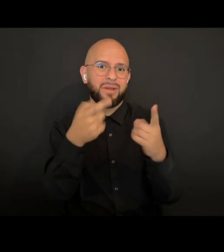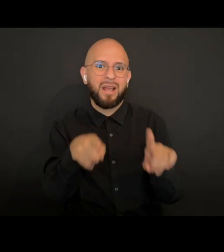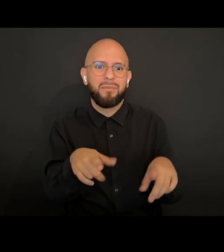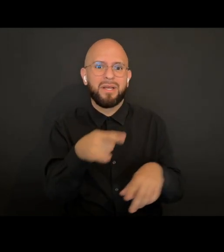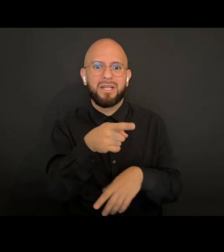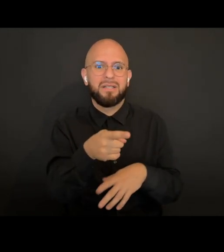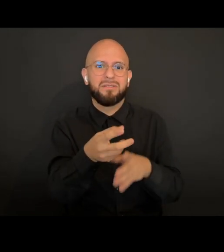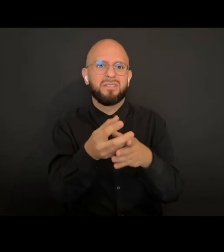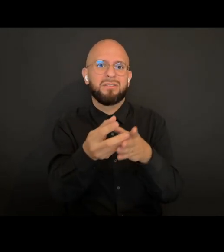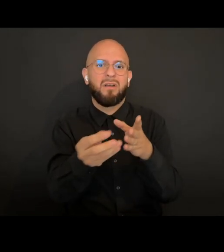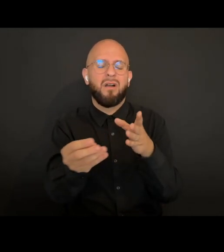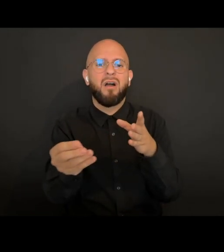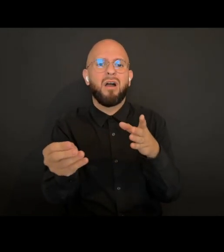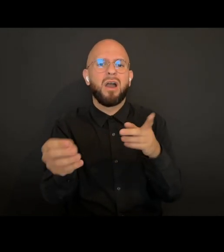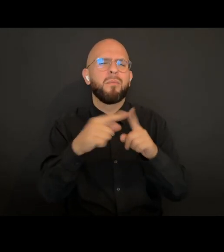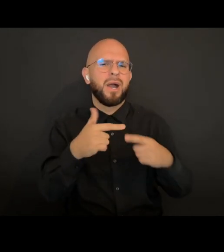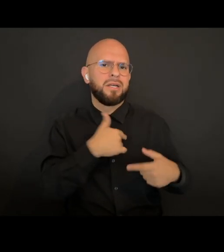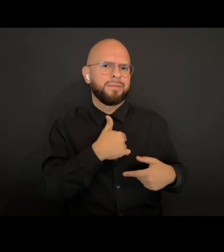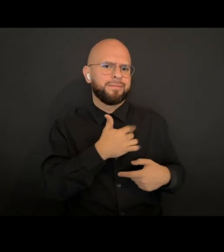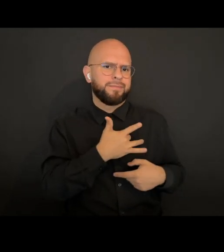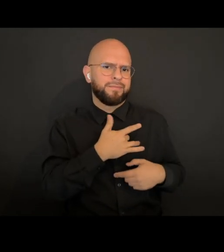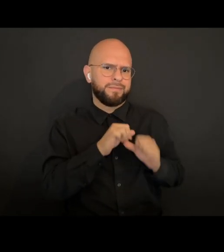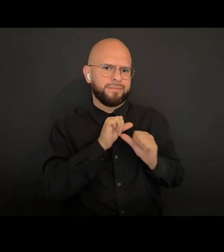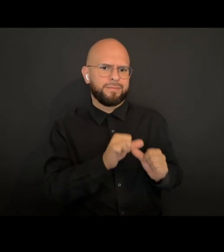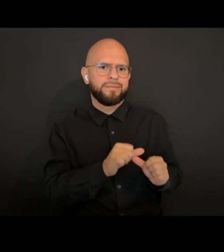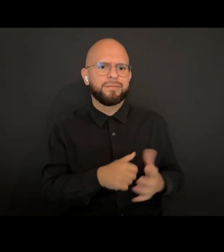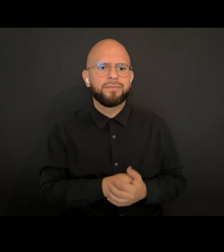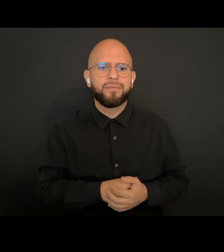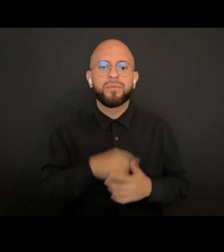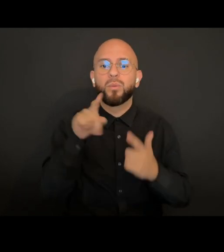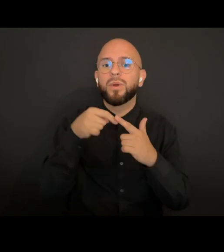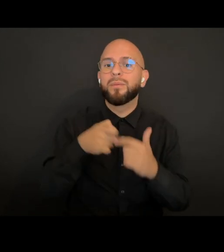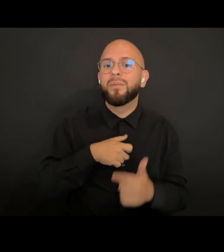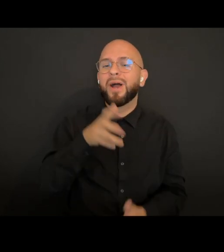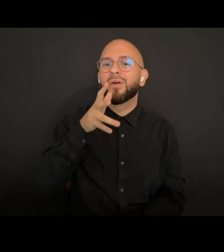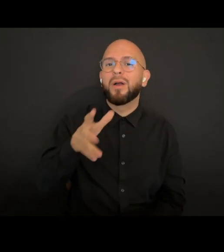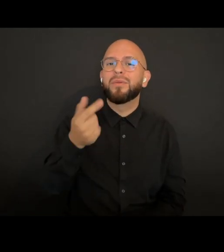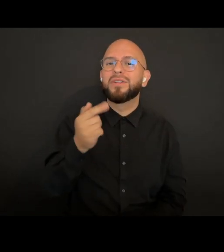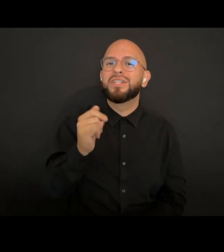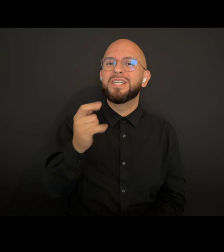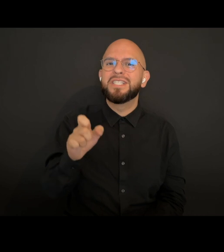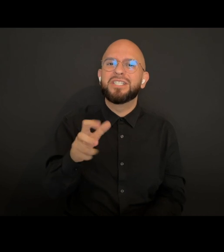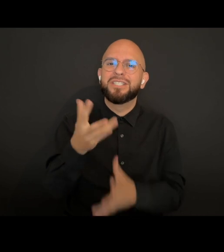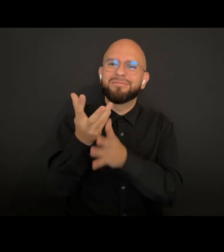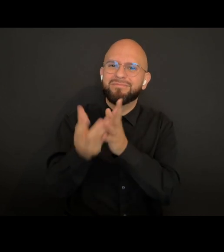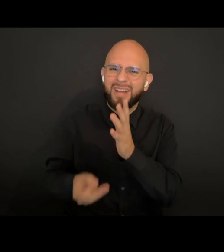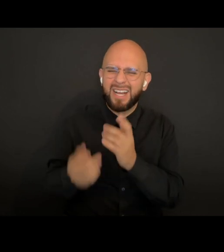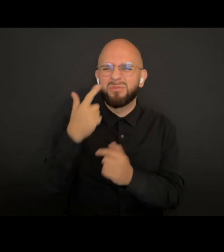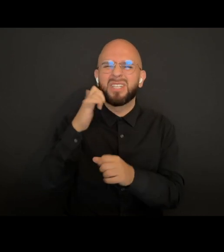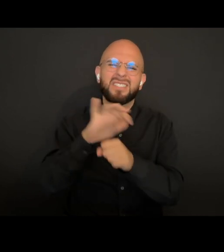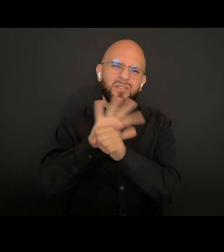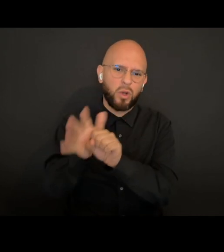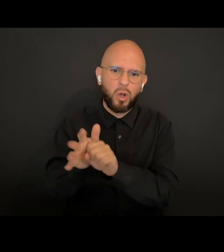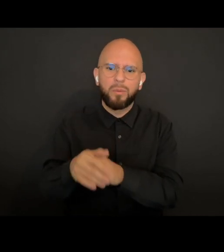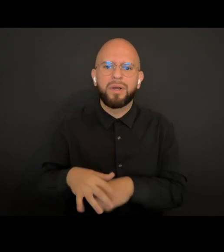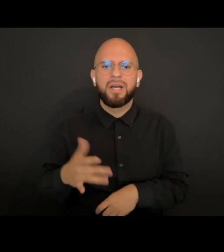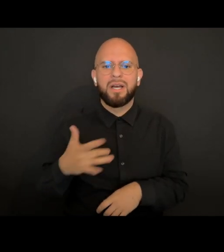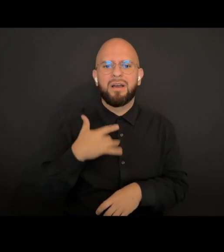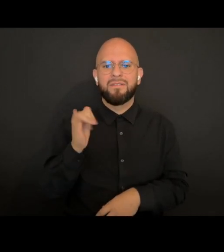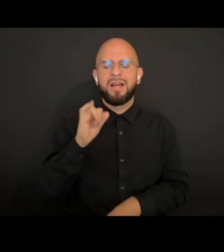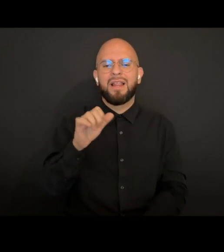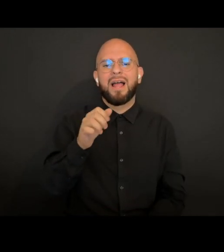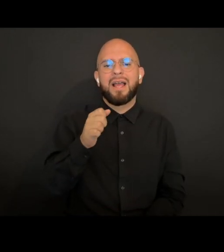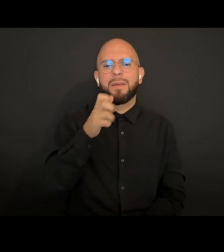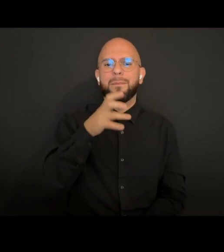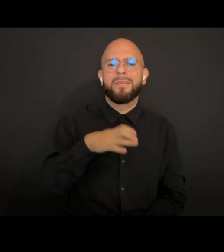So he wasn't there anymore, he was just in my heart. When my grandmother Gigi passed, because of COVID, it felt like